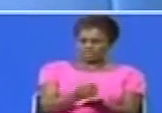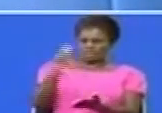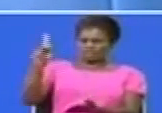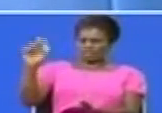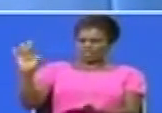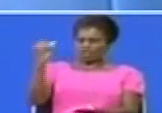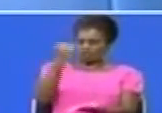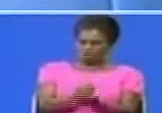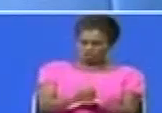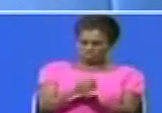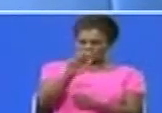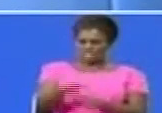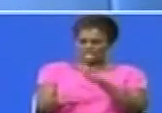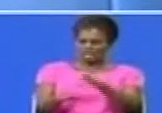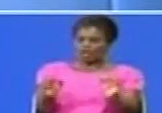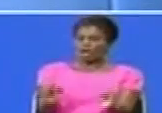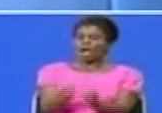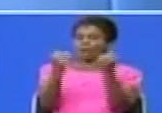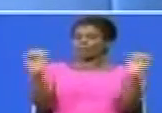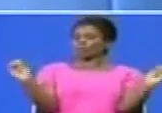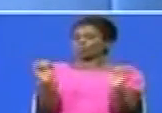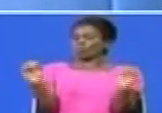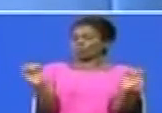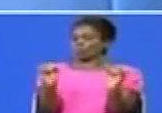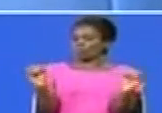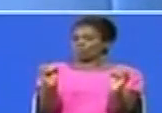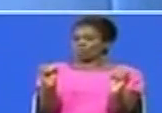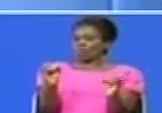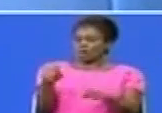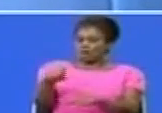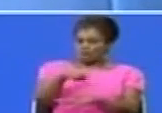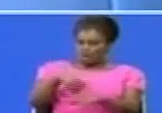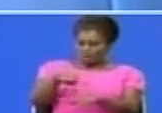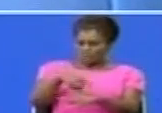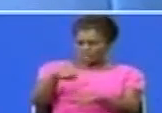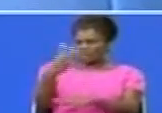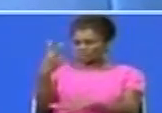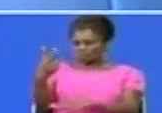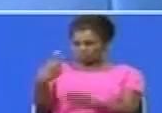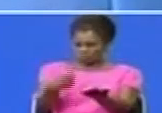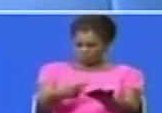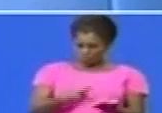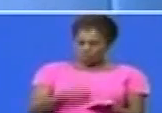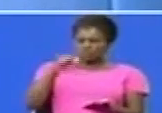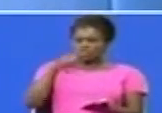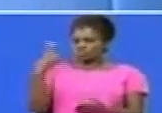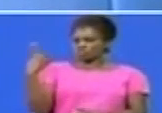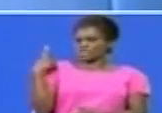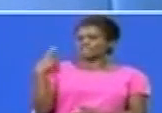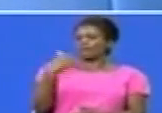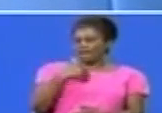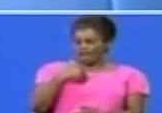FKF office at Nyayo National Stadium did not take place after all. After about 2 hours of deliberations, a new date was set for the